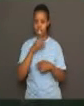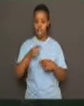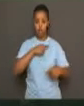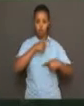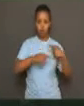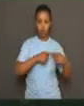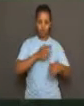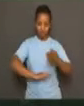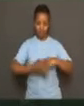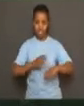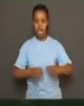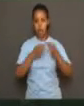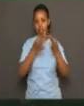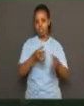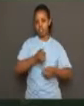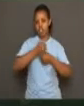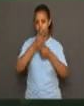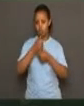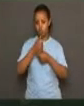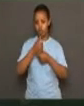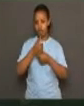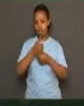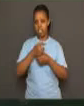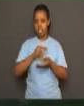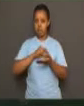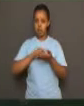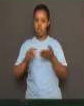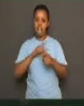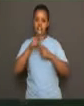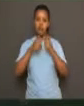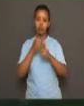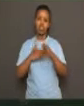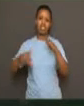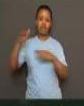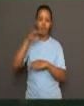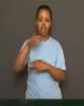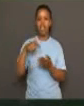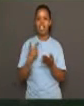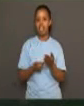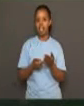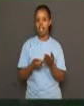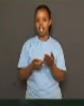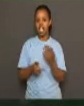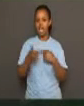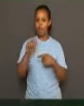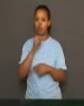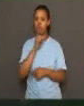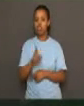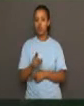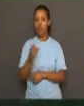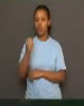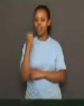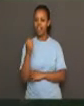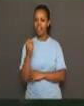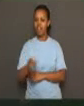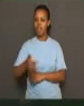genes to their offspring. Over millions of years, this causes the stronger,